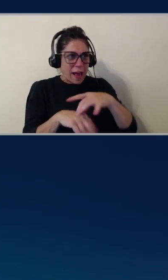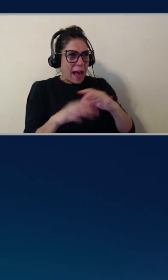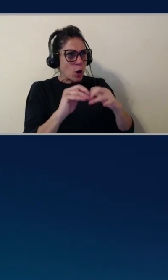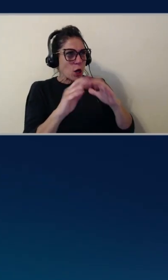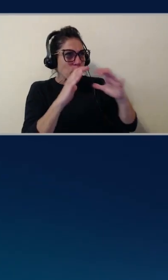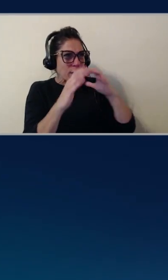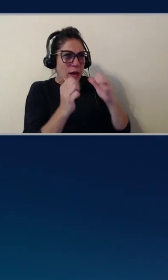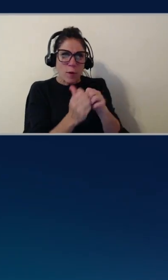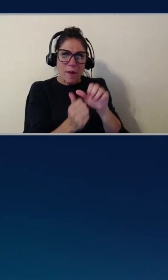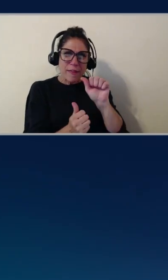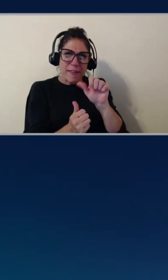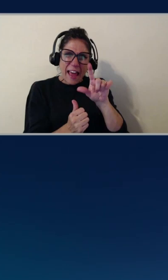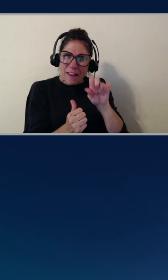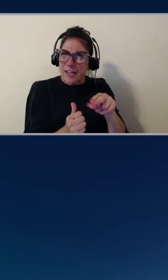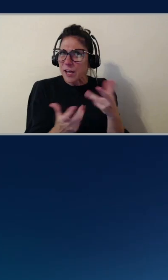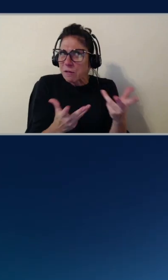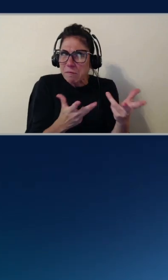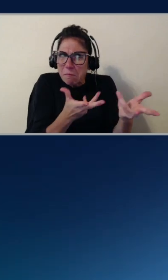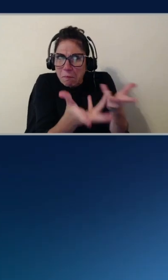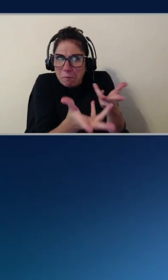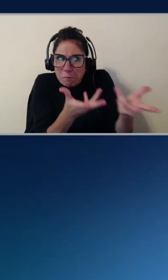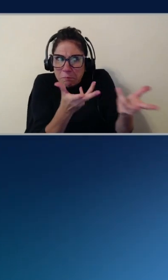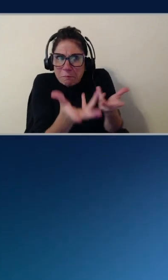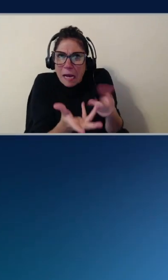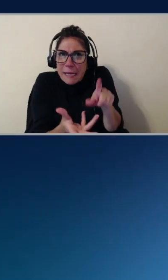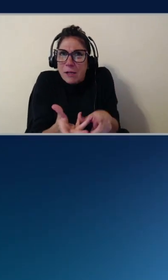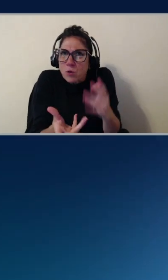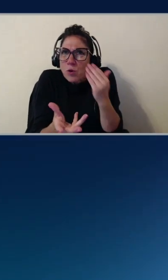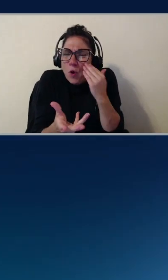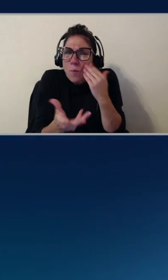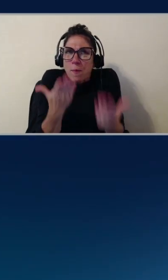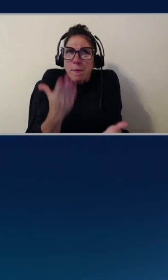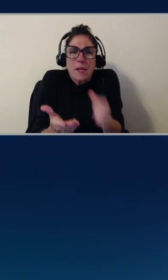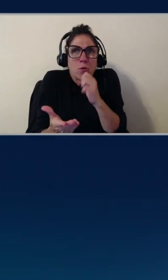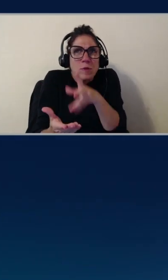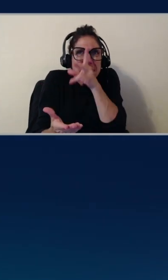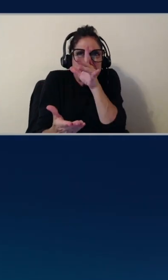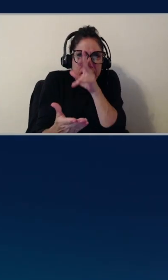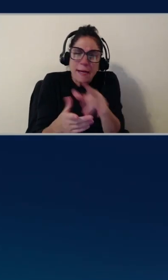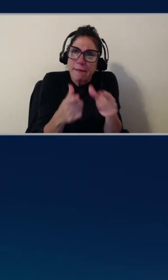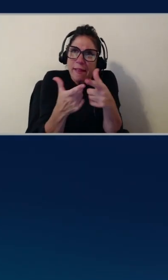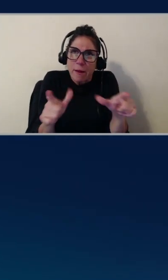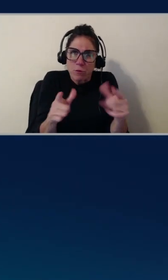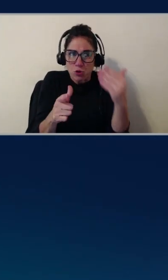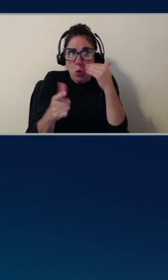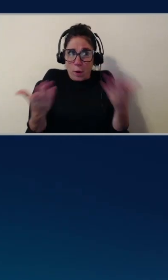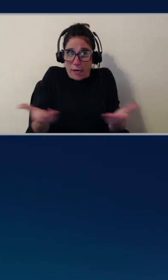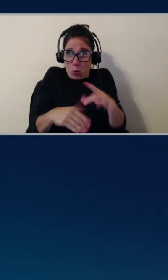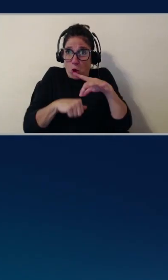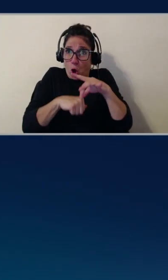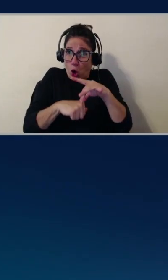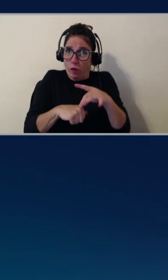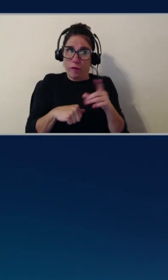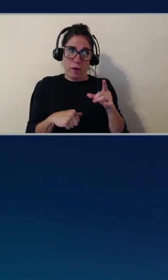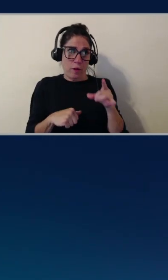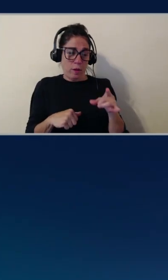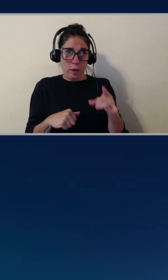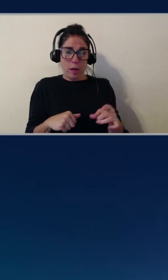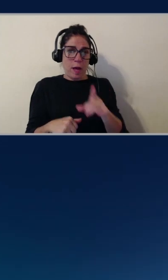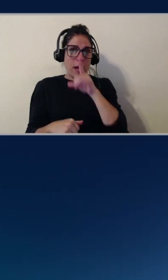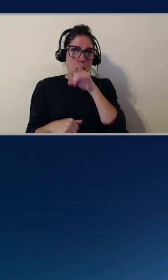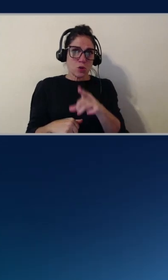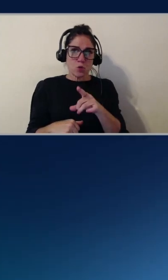right? Maybe they don't speak any of the languages known on Earth, so like the actual LLM